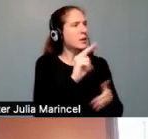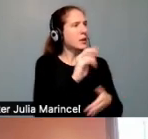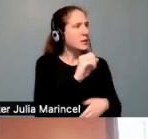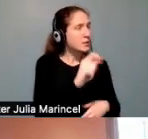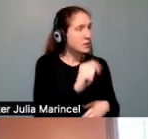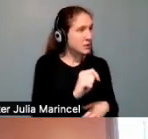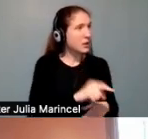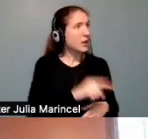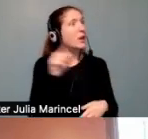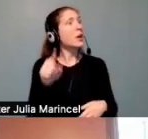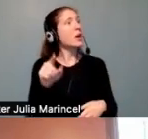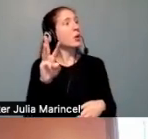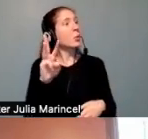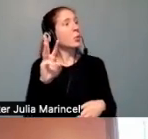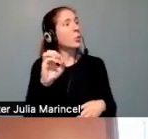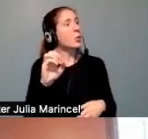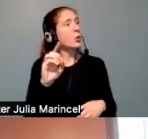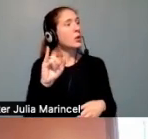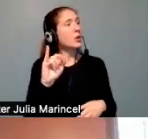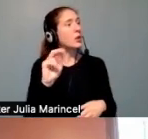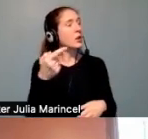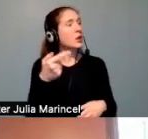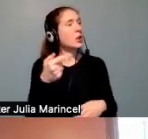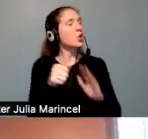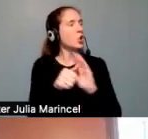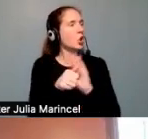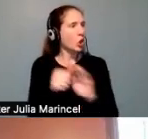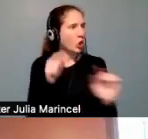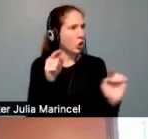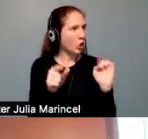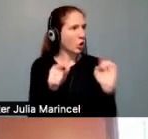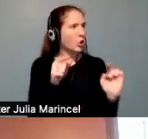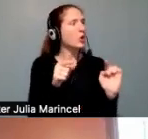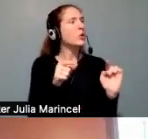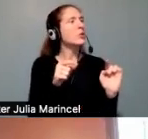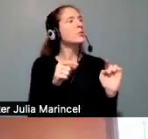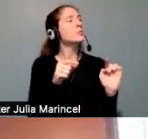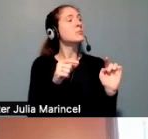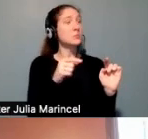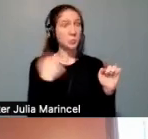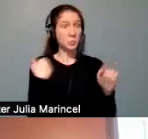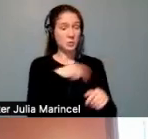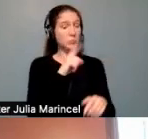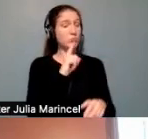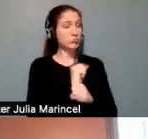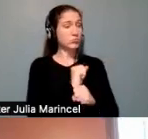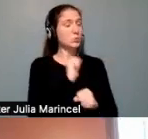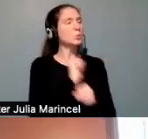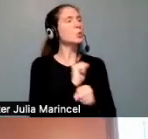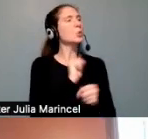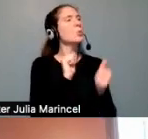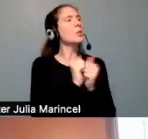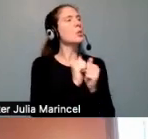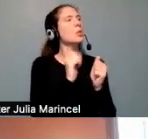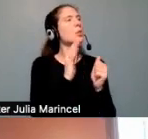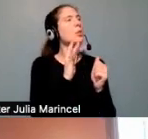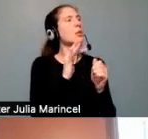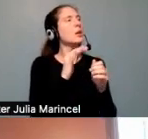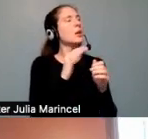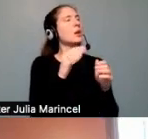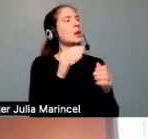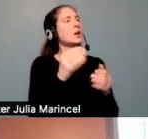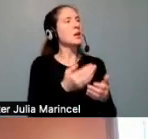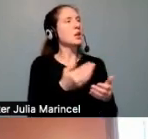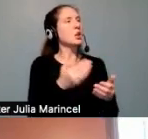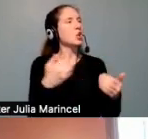story, me and Cy, we worked with a nest protection group where we protected nests of 5 different species